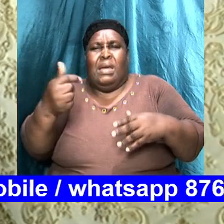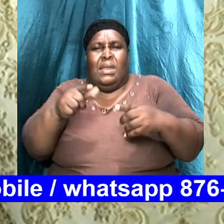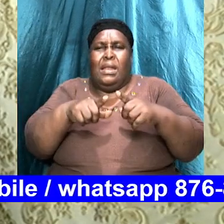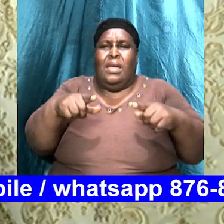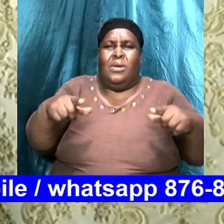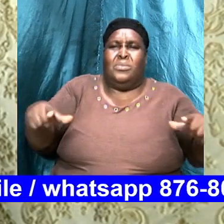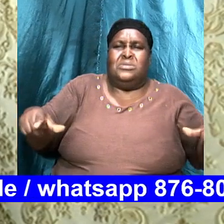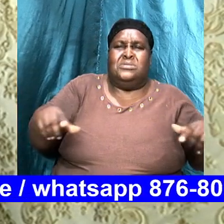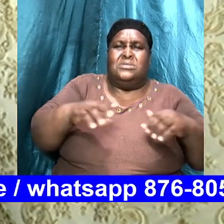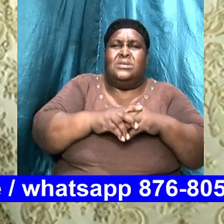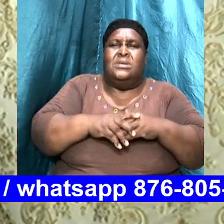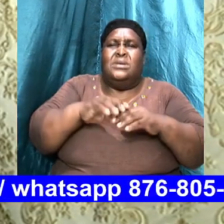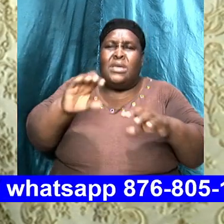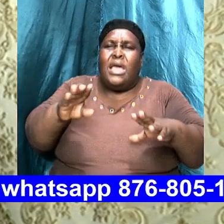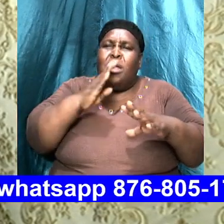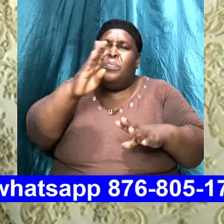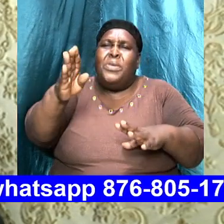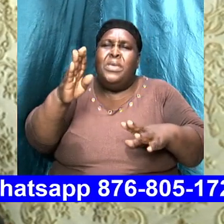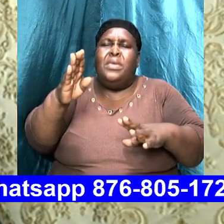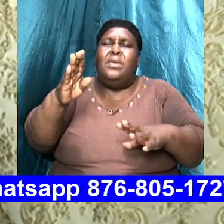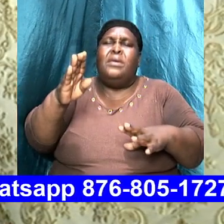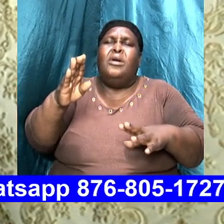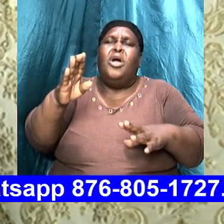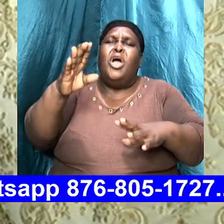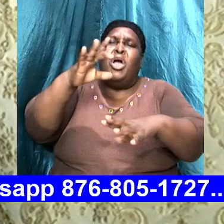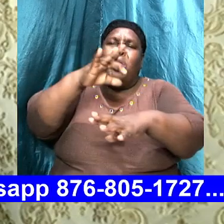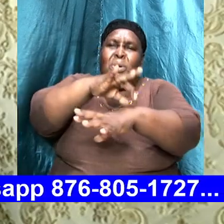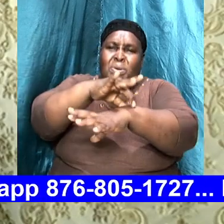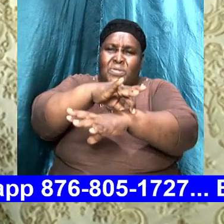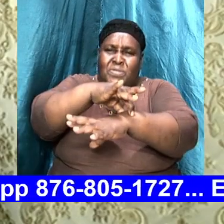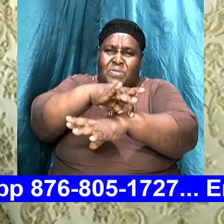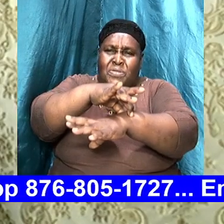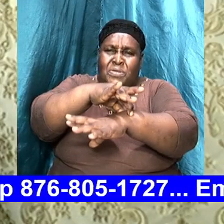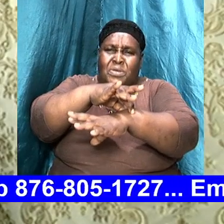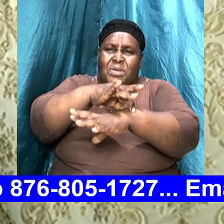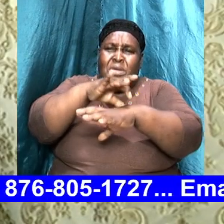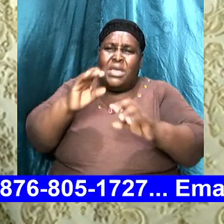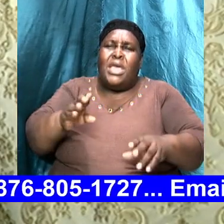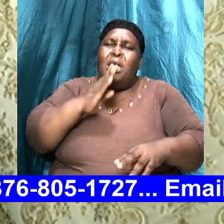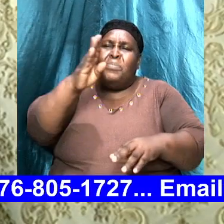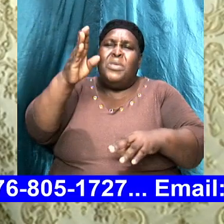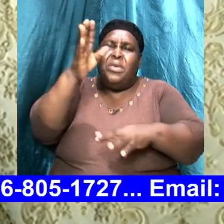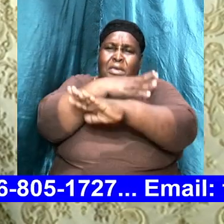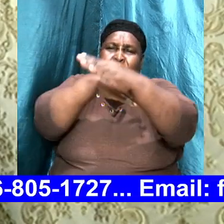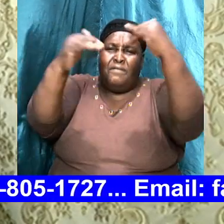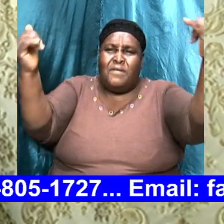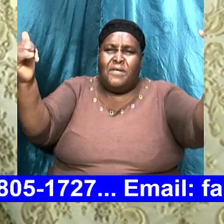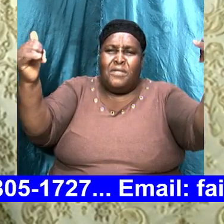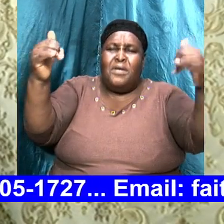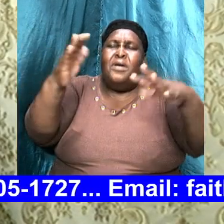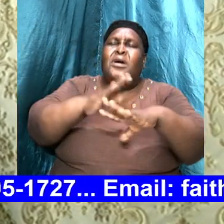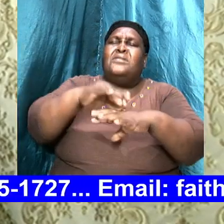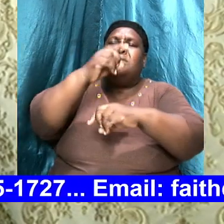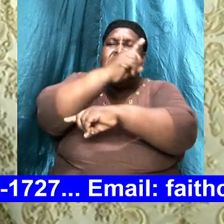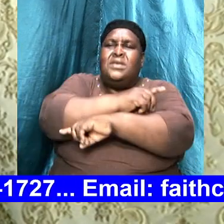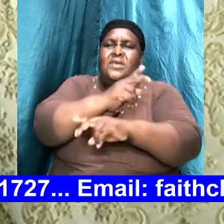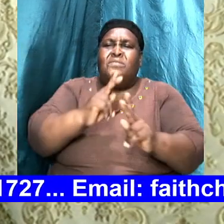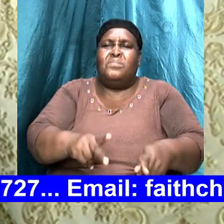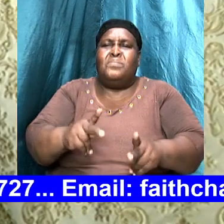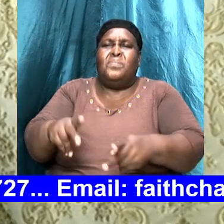because it can be earthly and it can be heavenly amen so on the day of Pentecost the Jews amen they